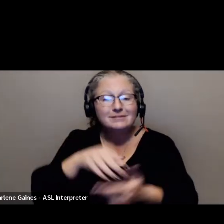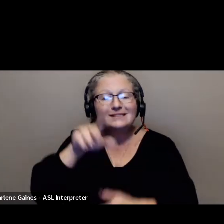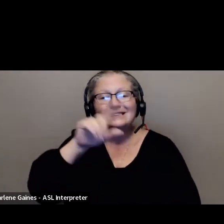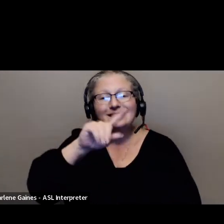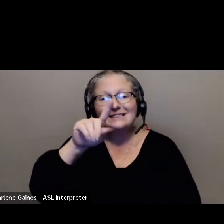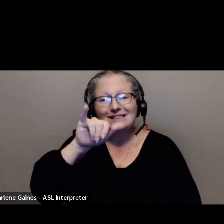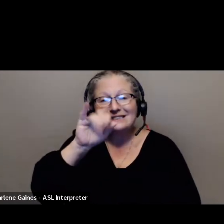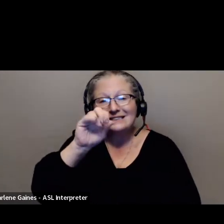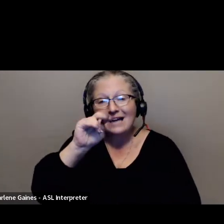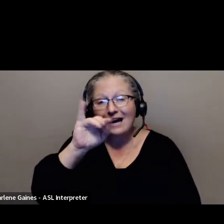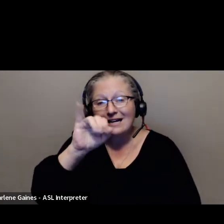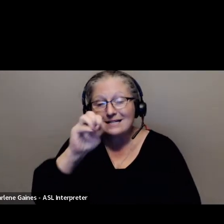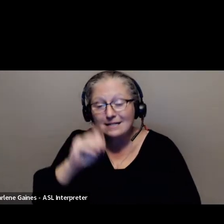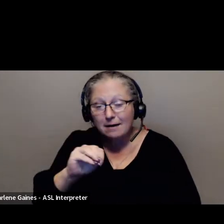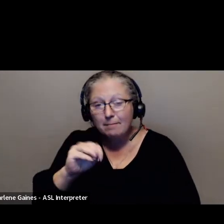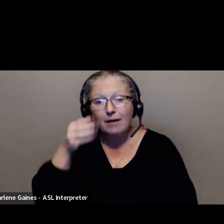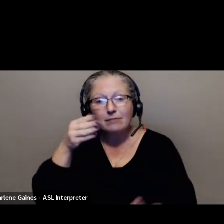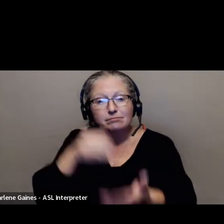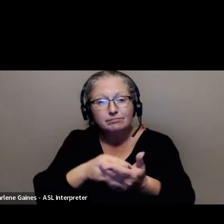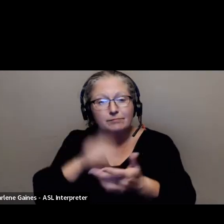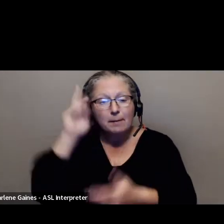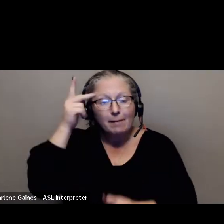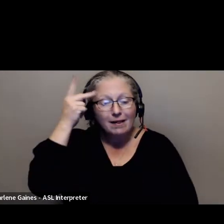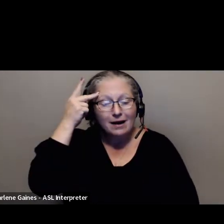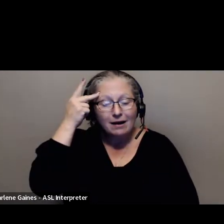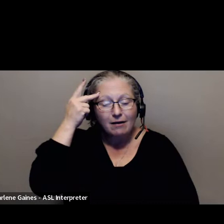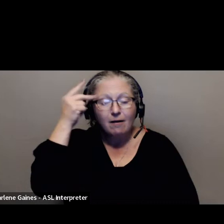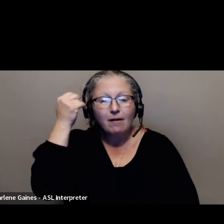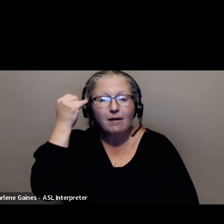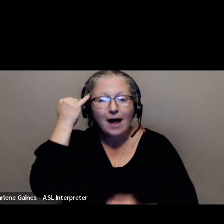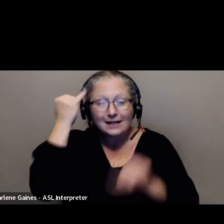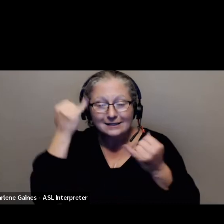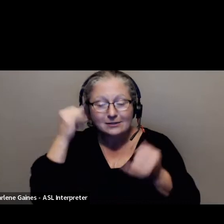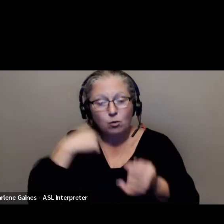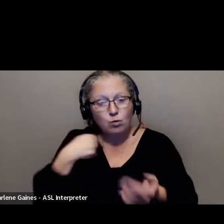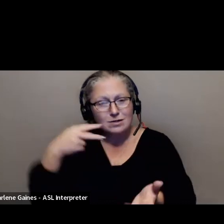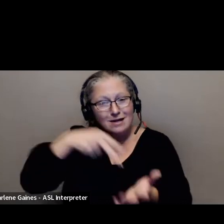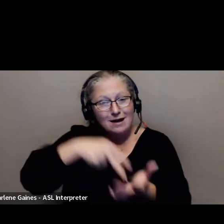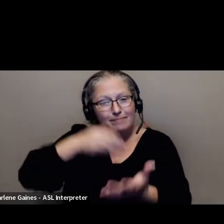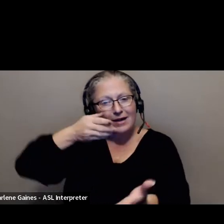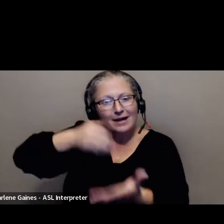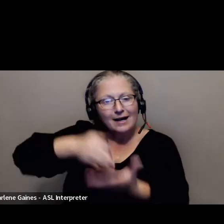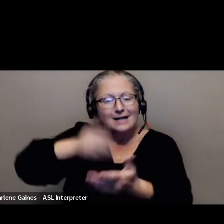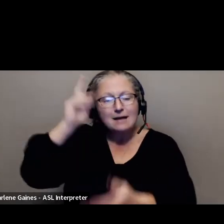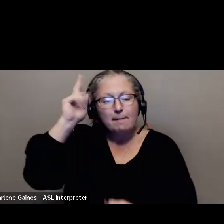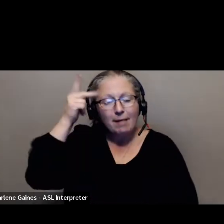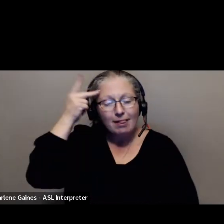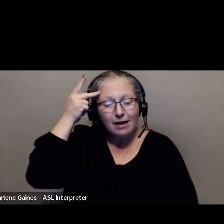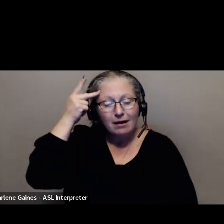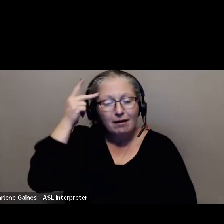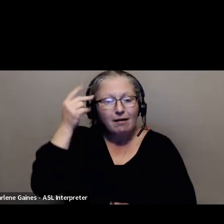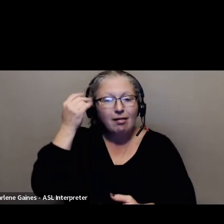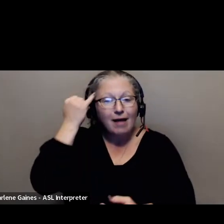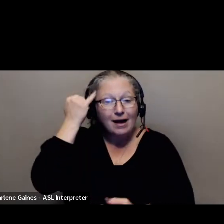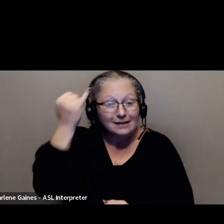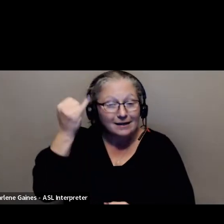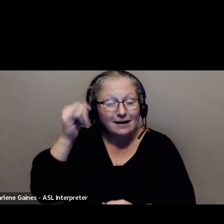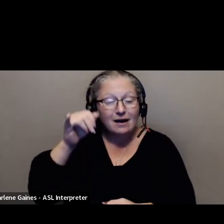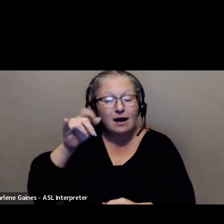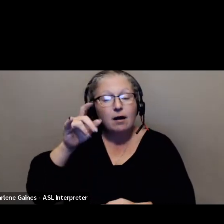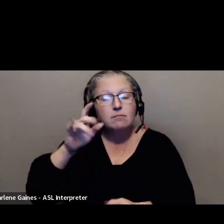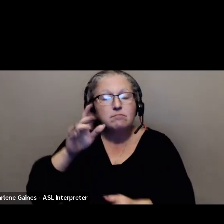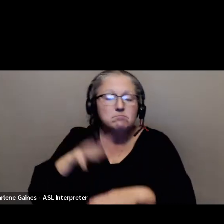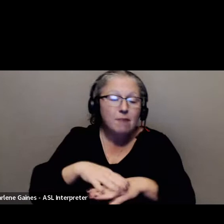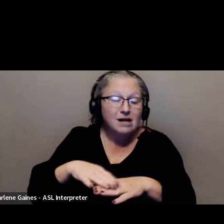is anti a political ideology. And we are standing up against a political ideology that